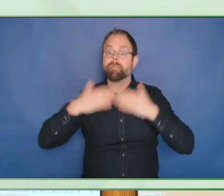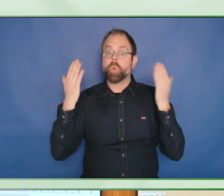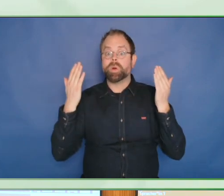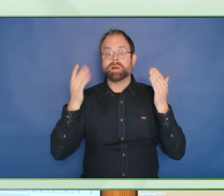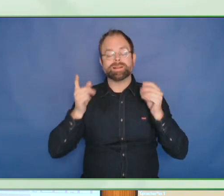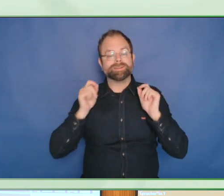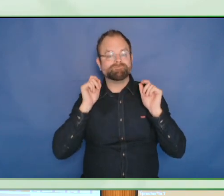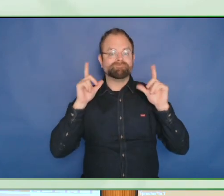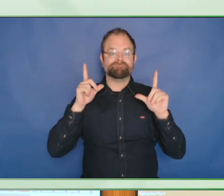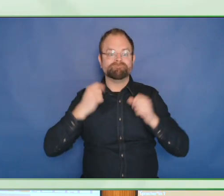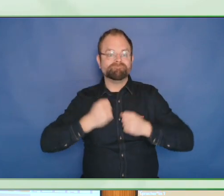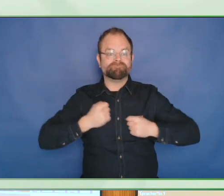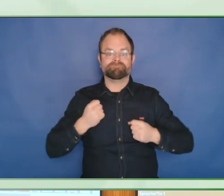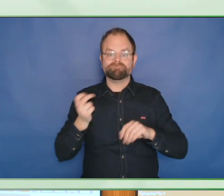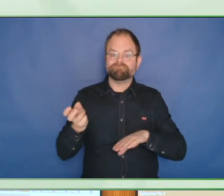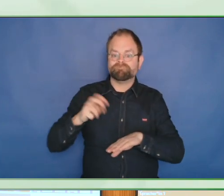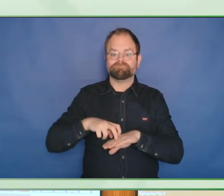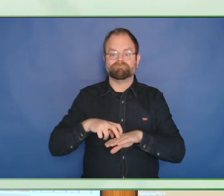always with a smile.